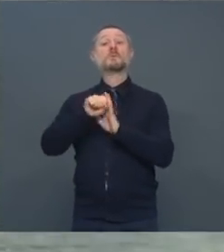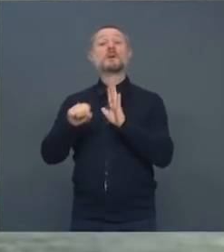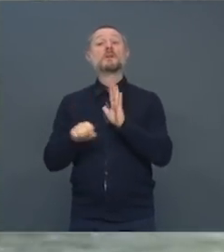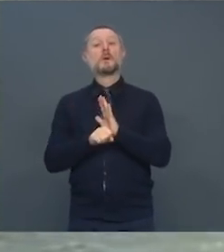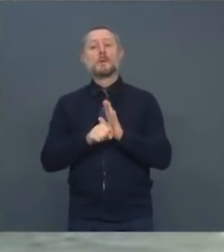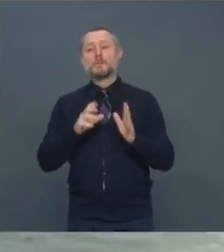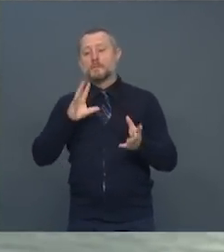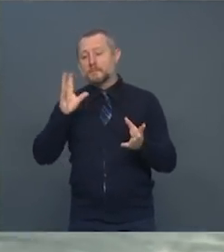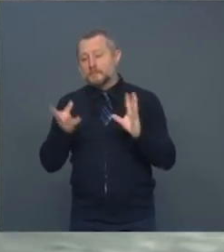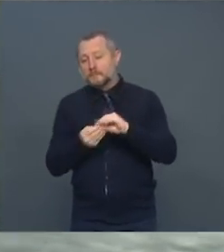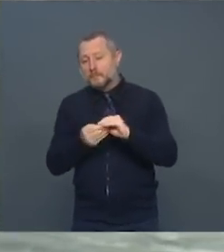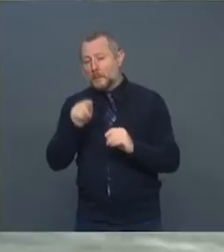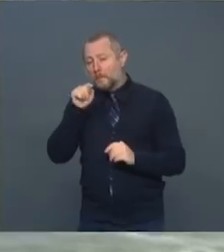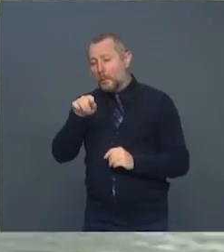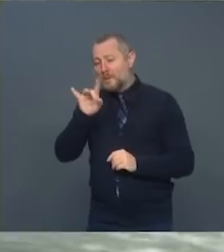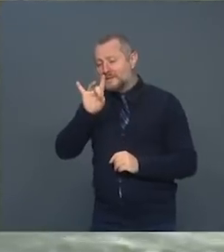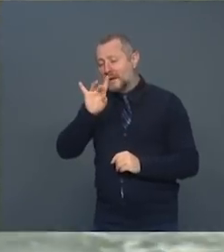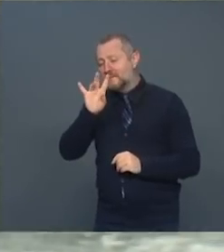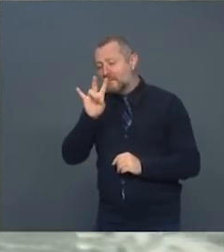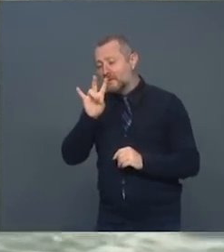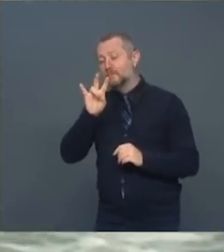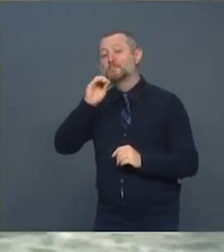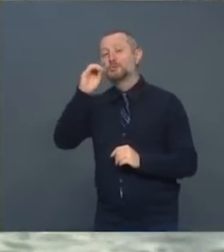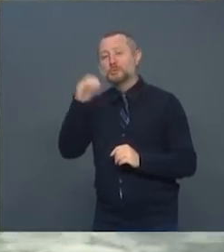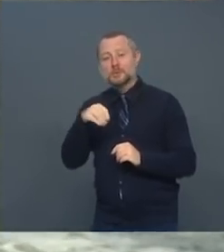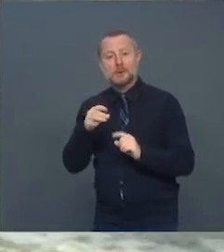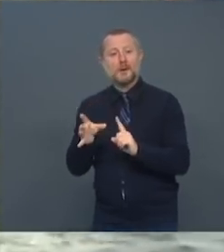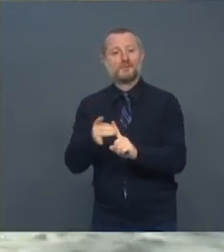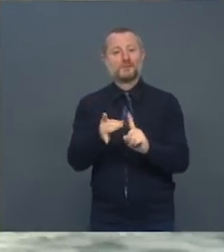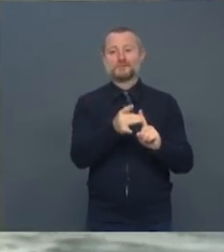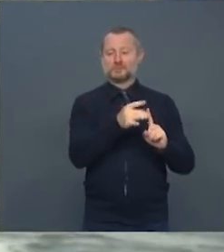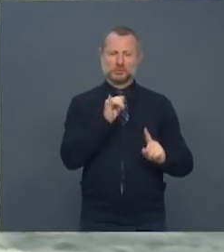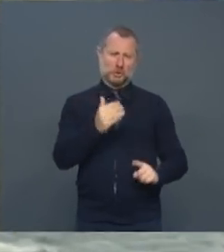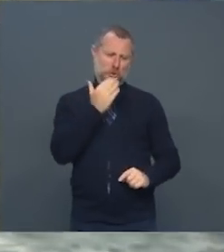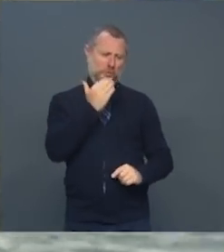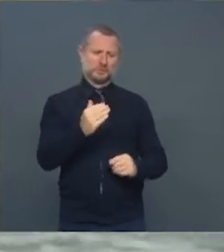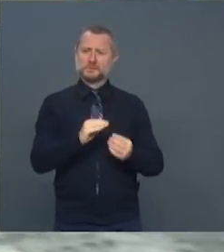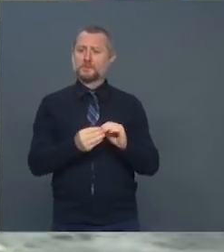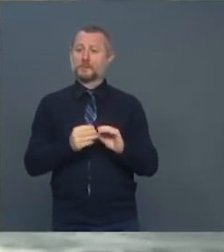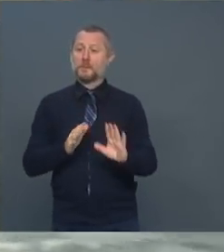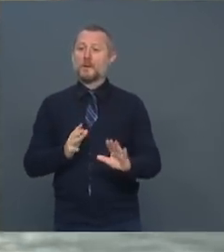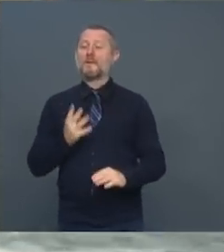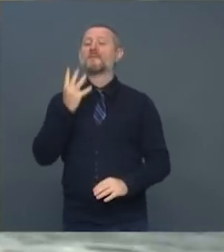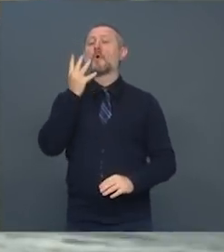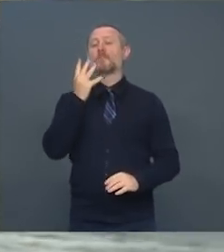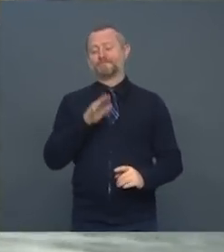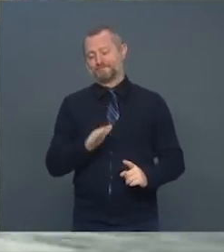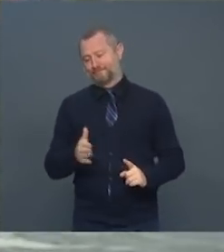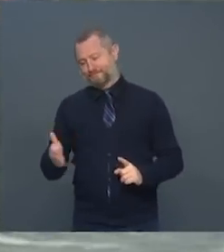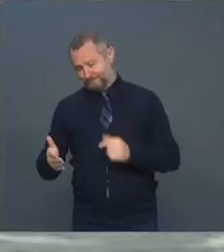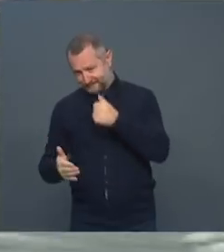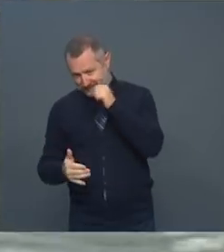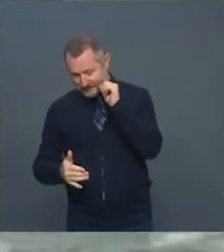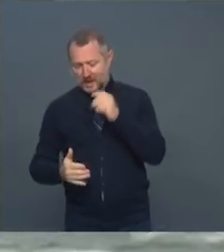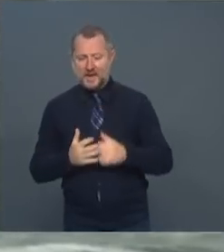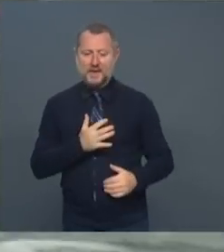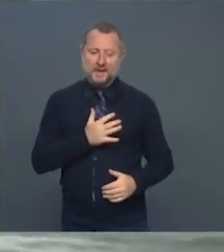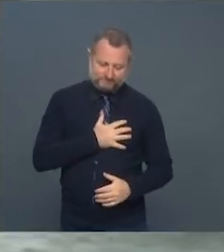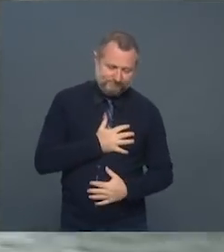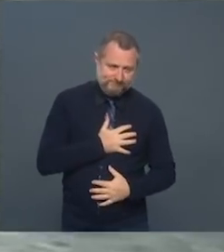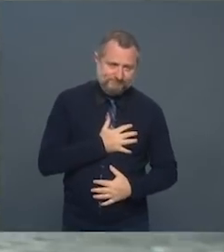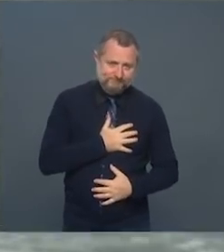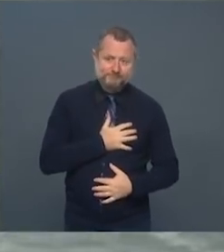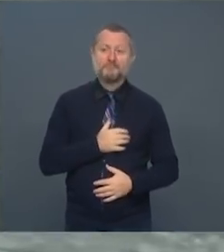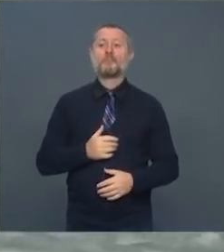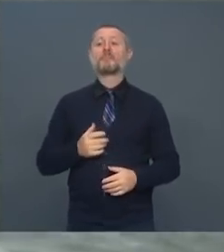0.87%, which is very good. We had four New Yorkers who we lost yesterday from COVID, 483